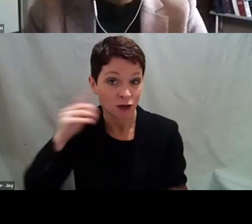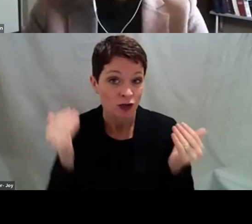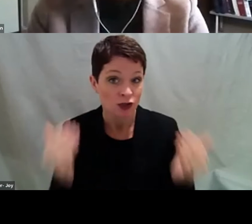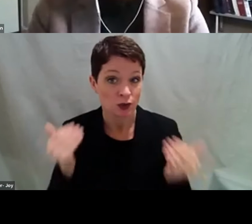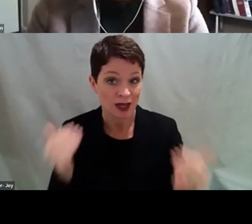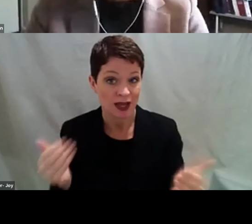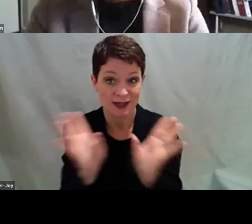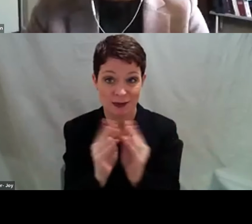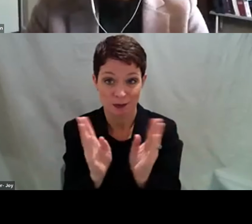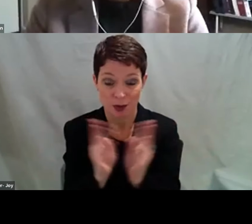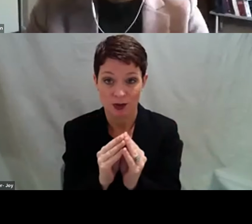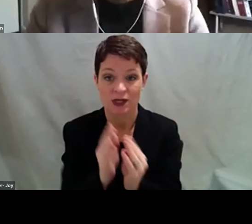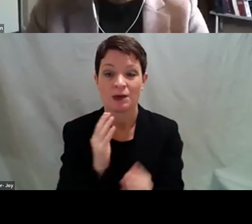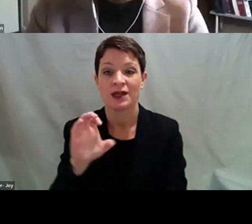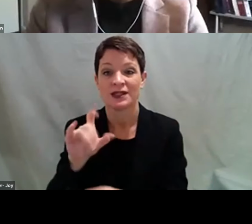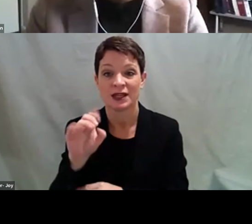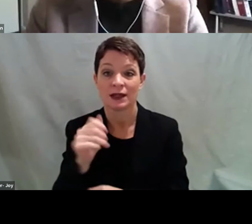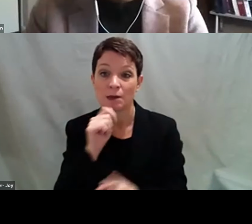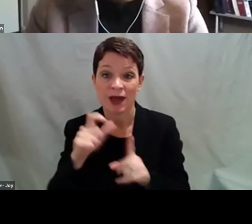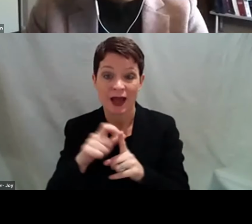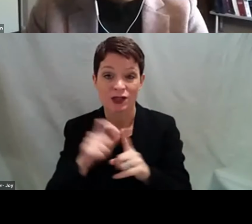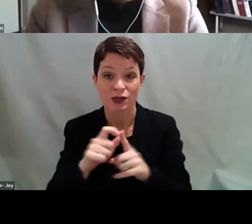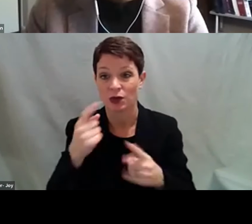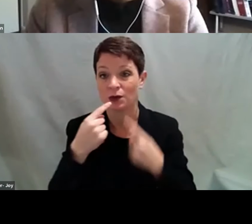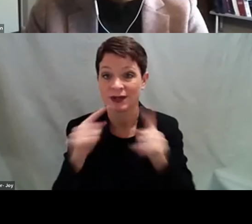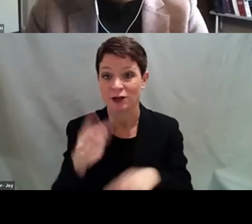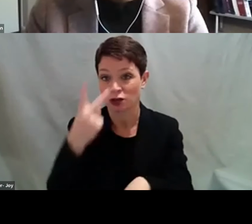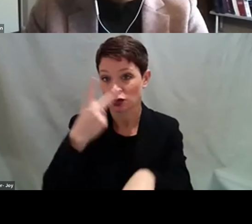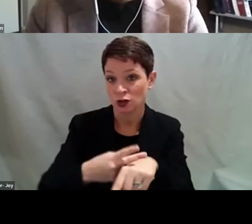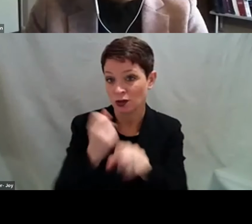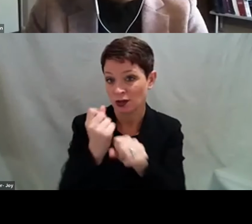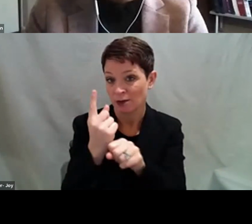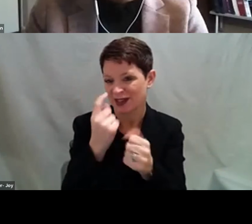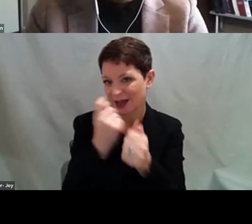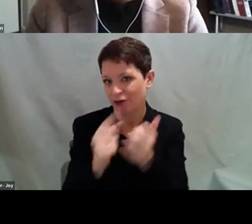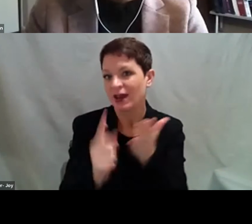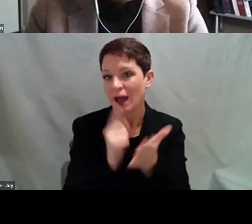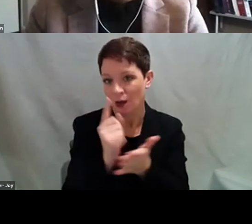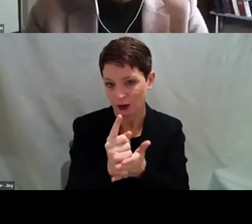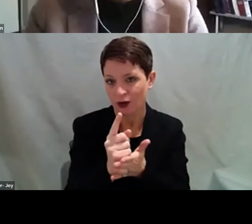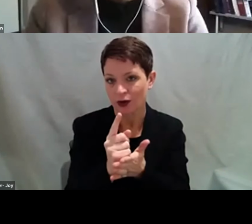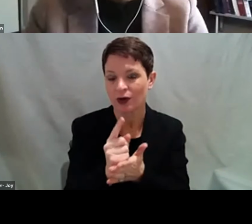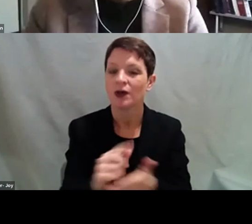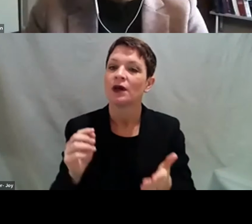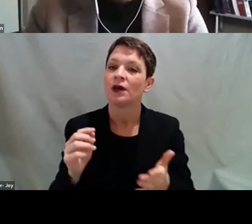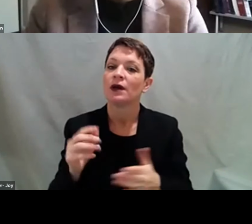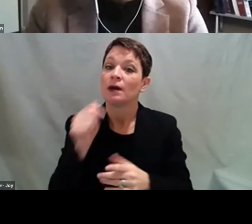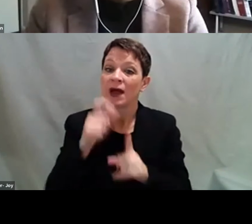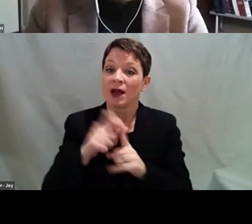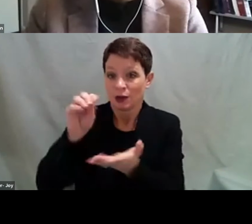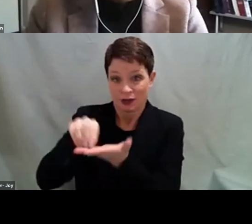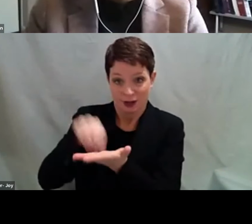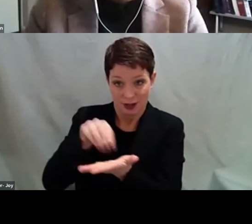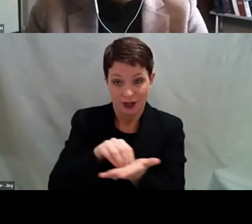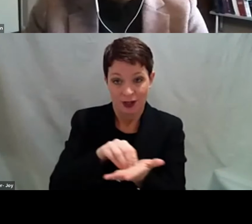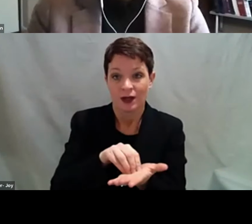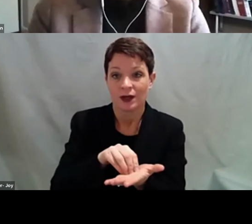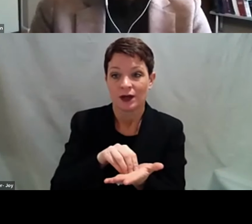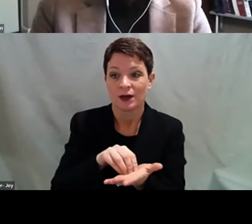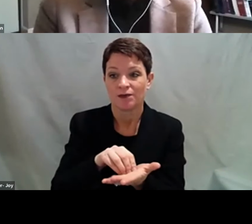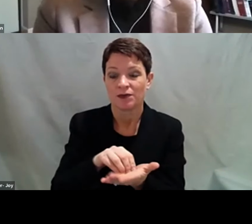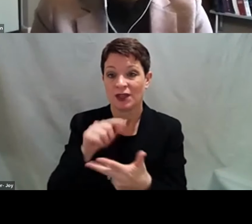event, please note the CLE passwords will be announced twice per hour. Again, please write down this password and enter